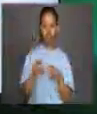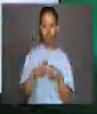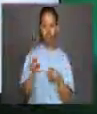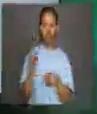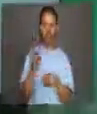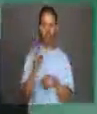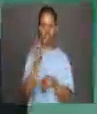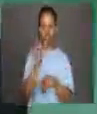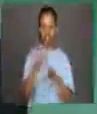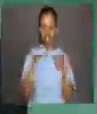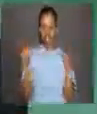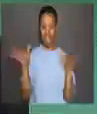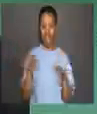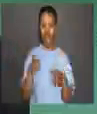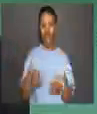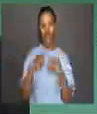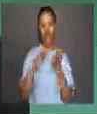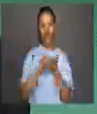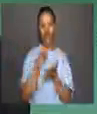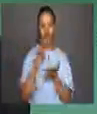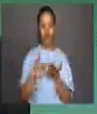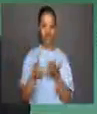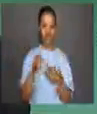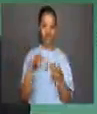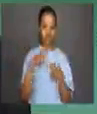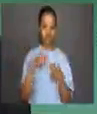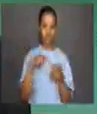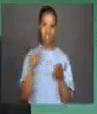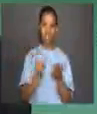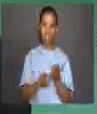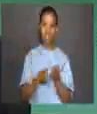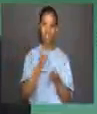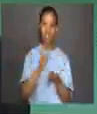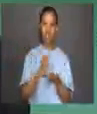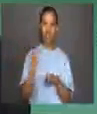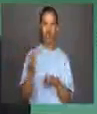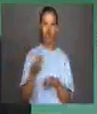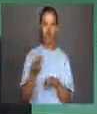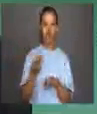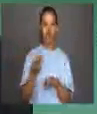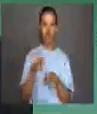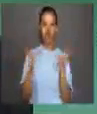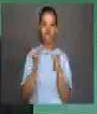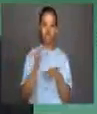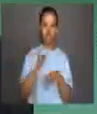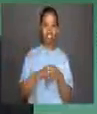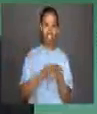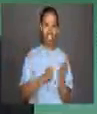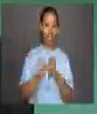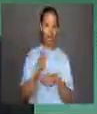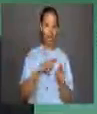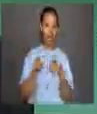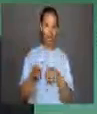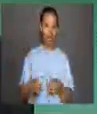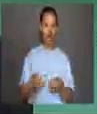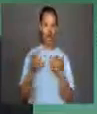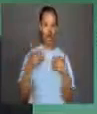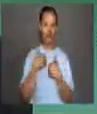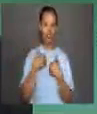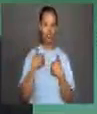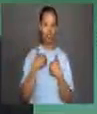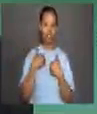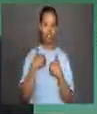insects. To escape the harsh conditions of winter, many animals